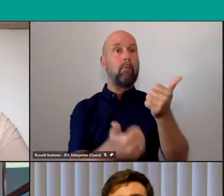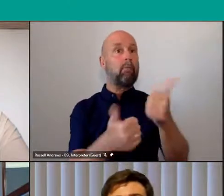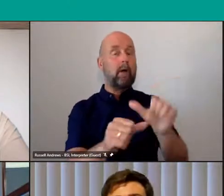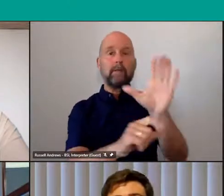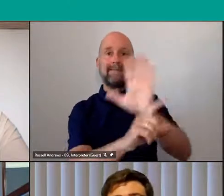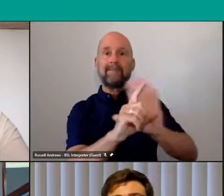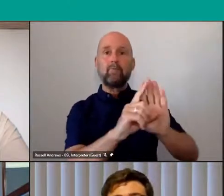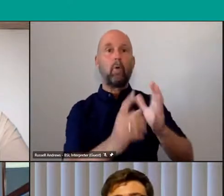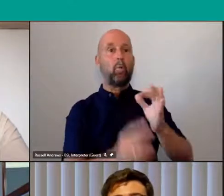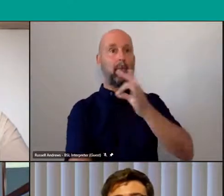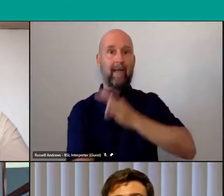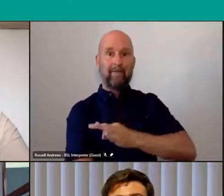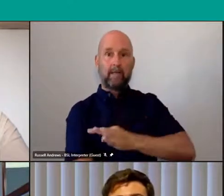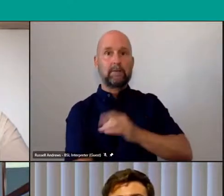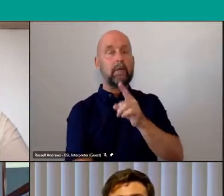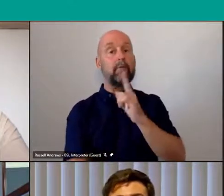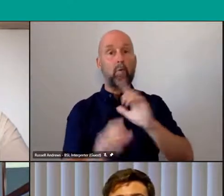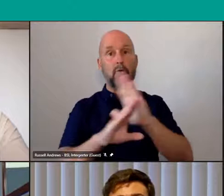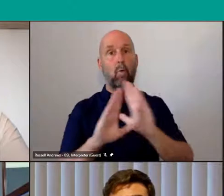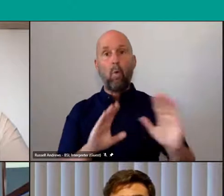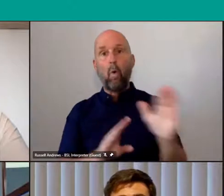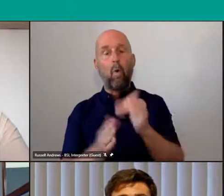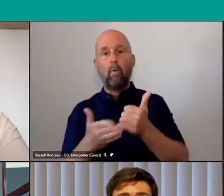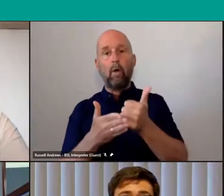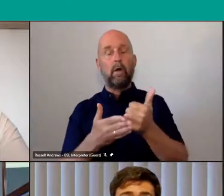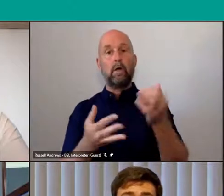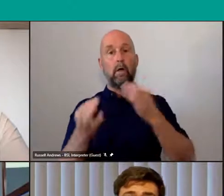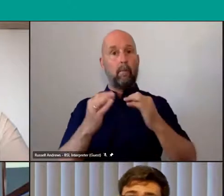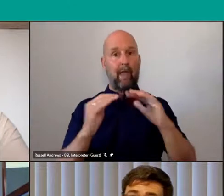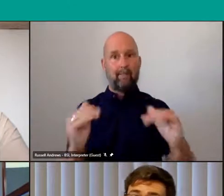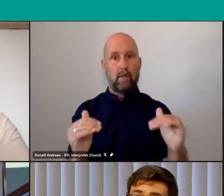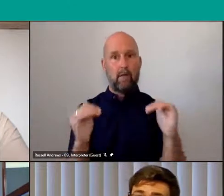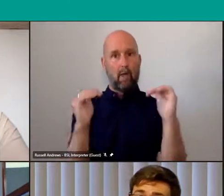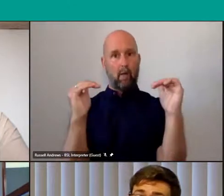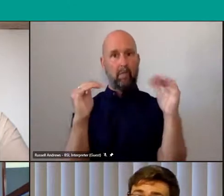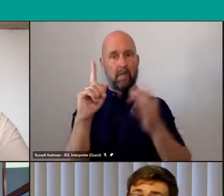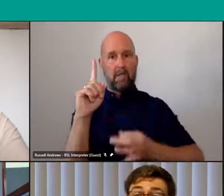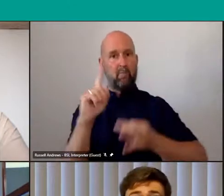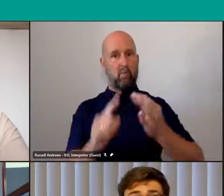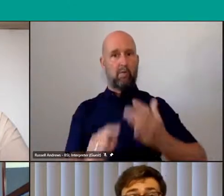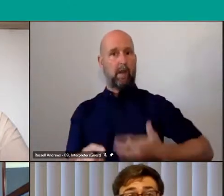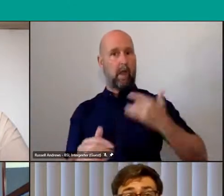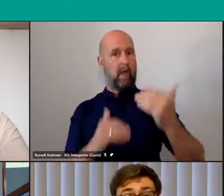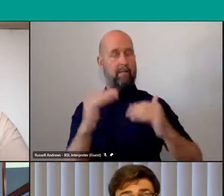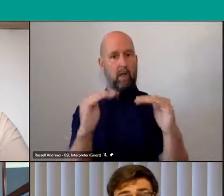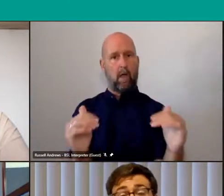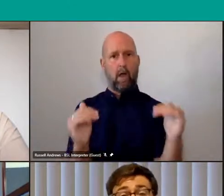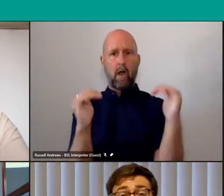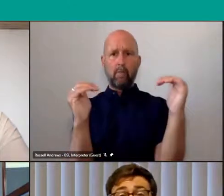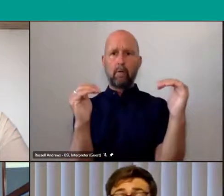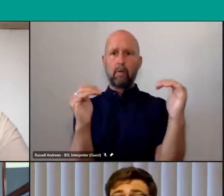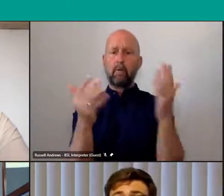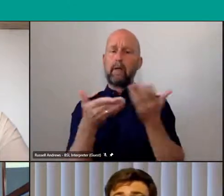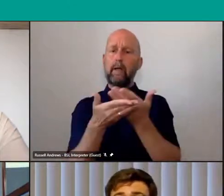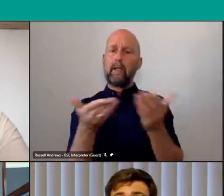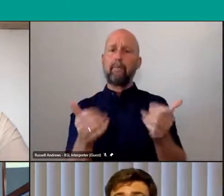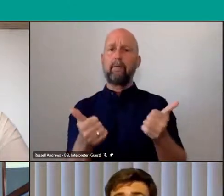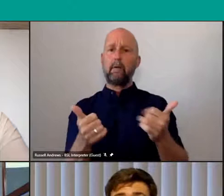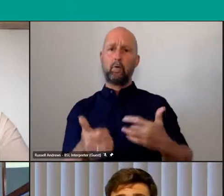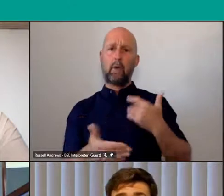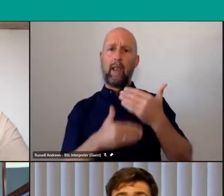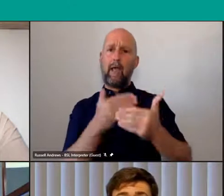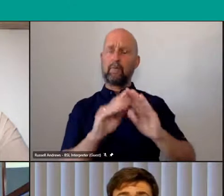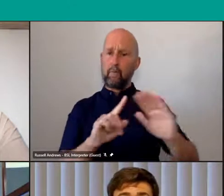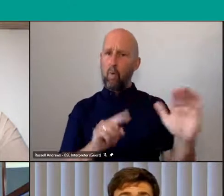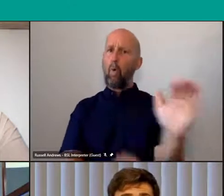region. But if you want to bring everybody up and give everyone good lives for all,